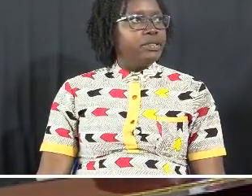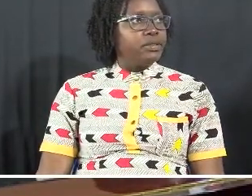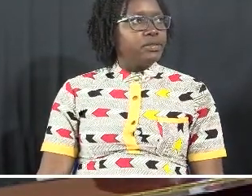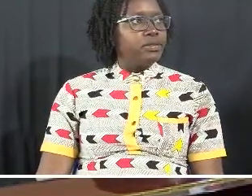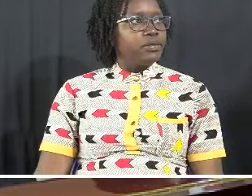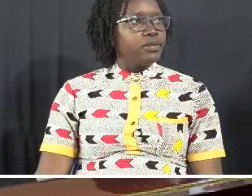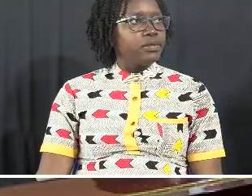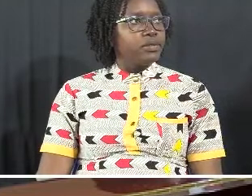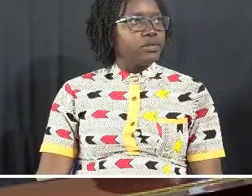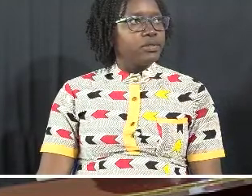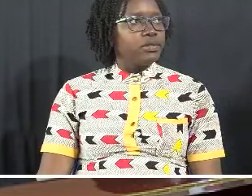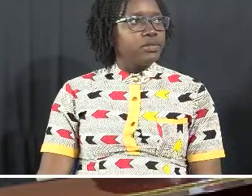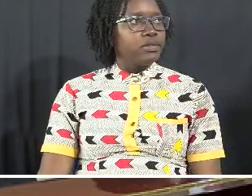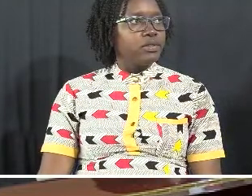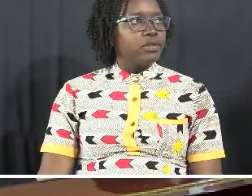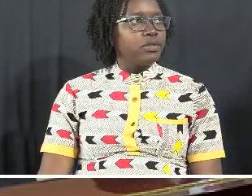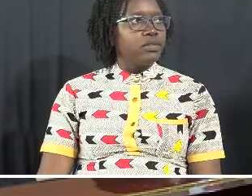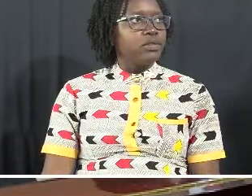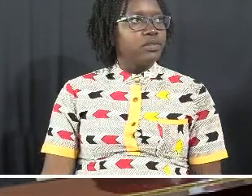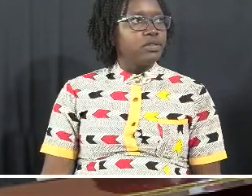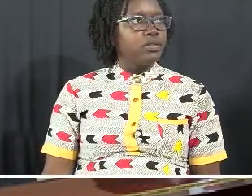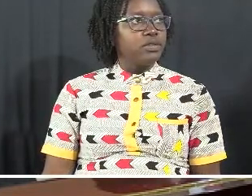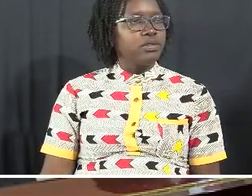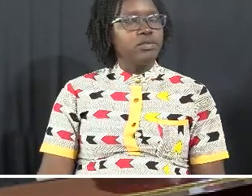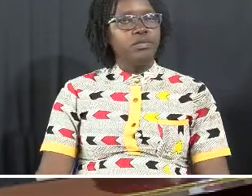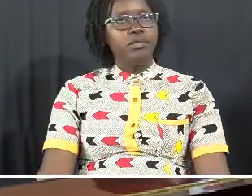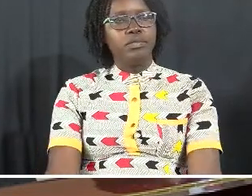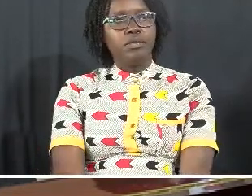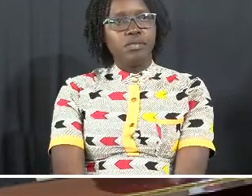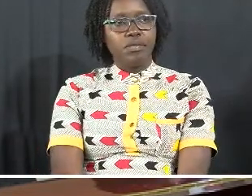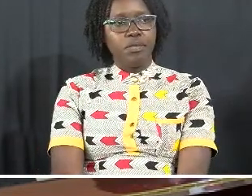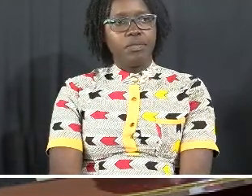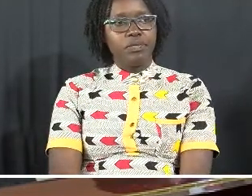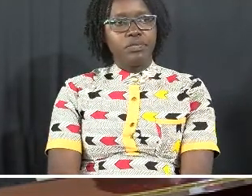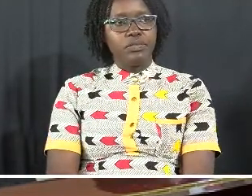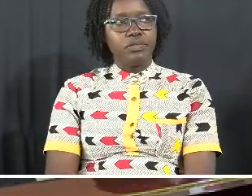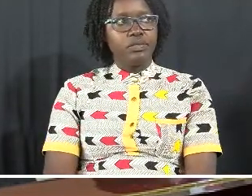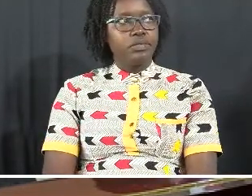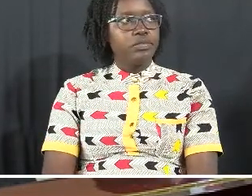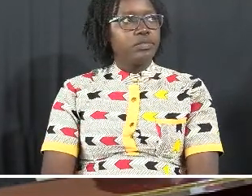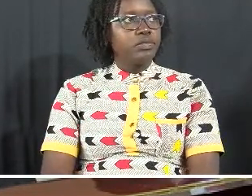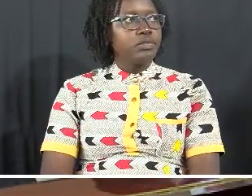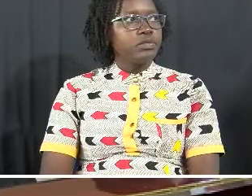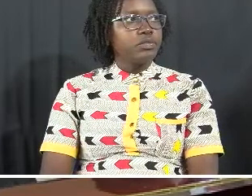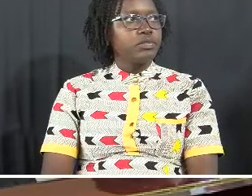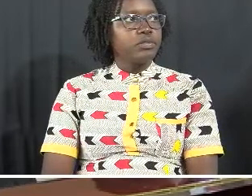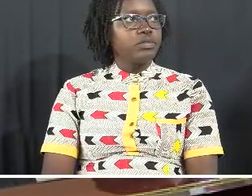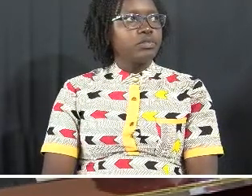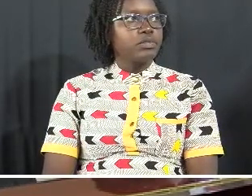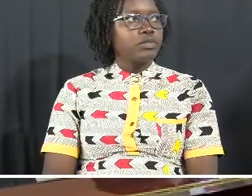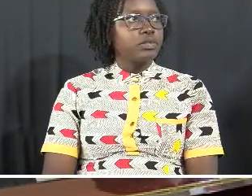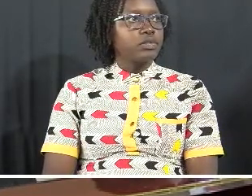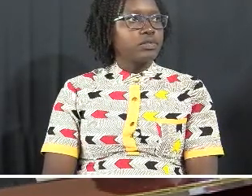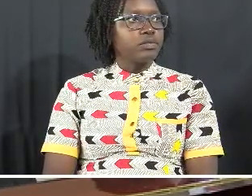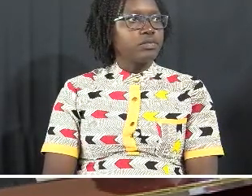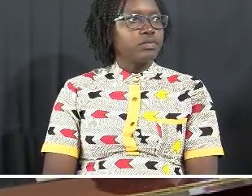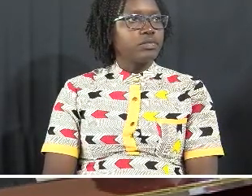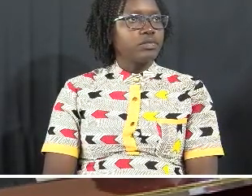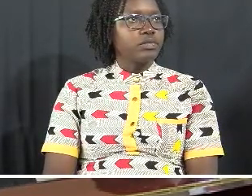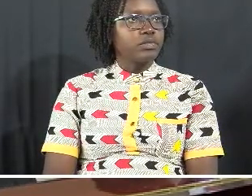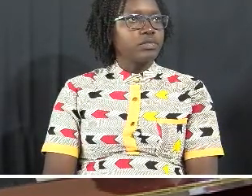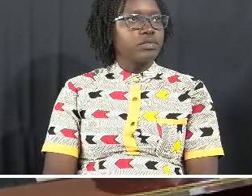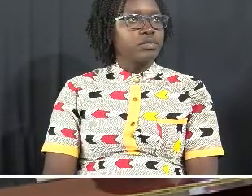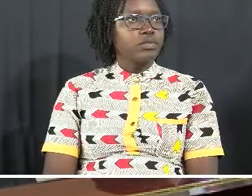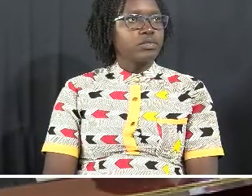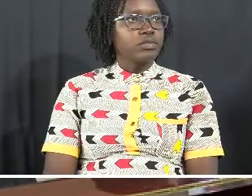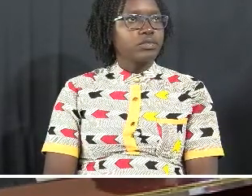included among those that we are learning. Oh, they can come? Okay. Please, if you are raising up your hand, if you